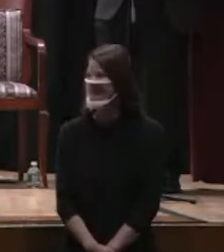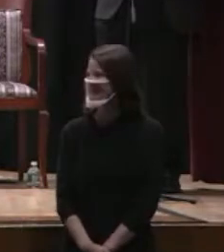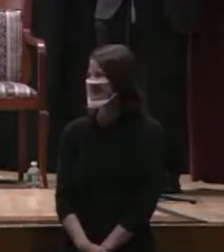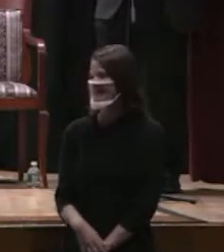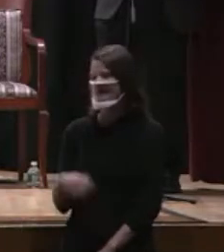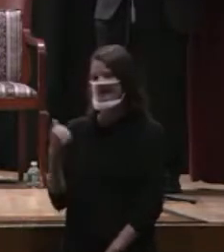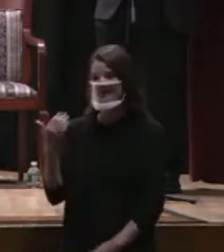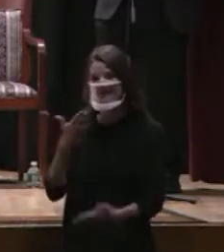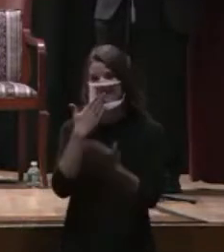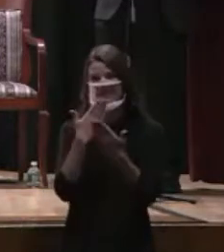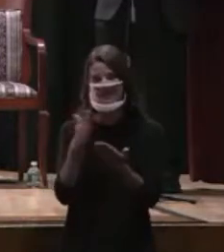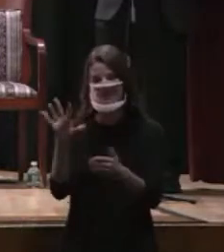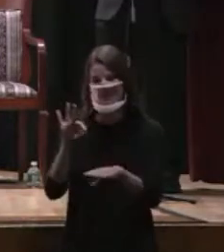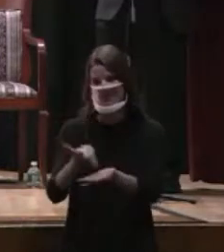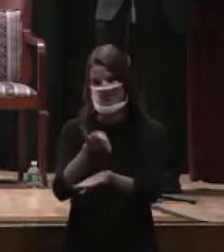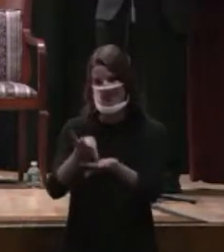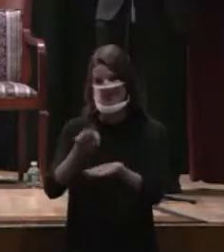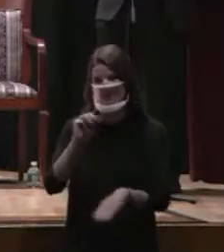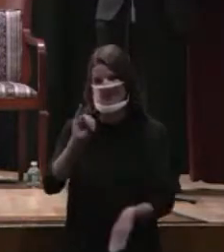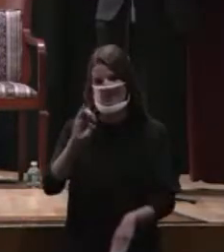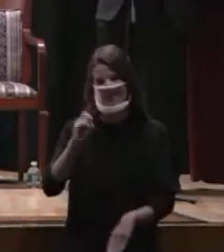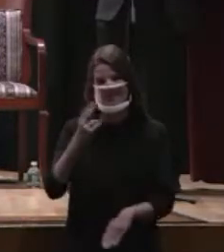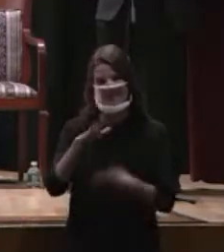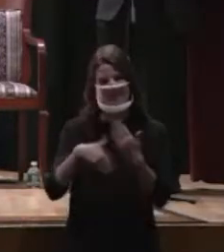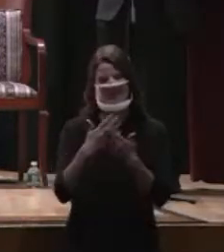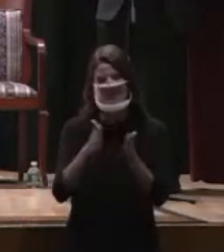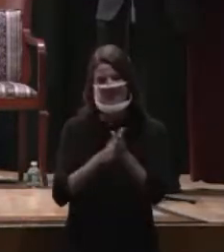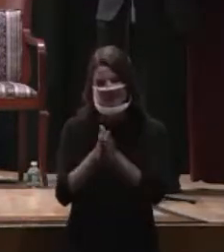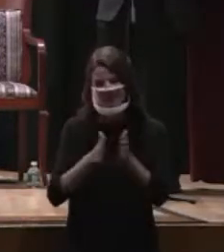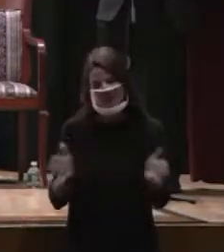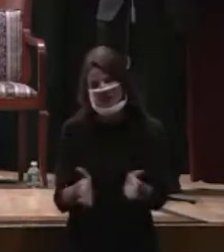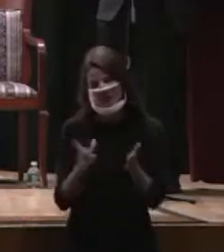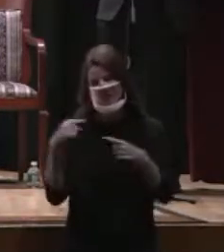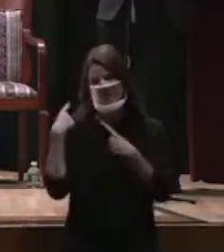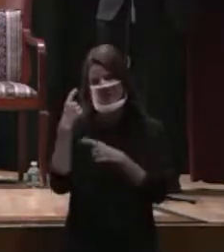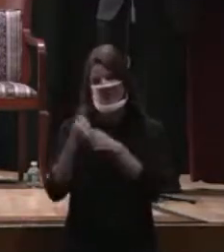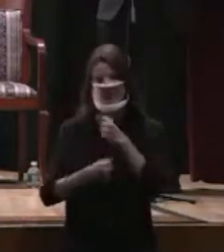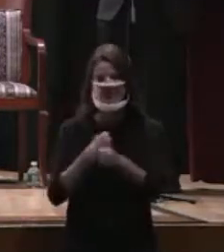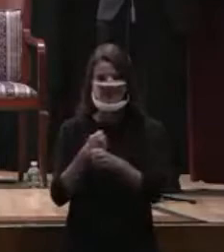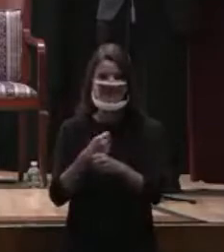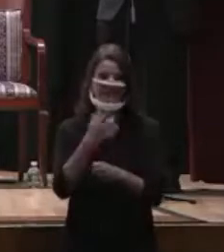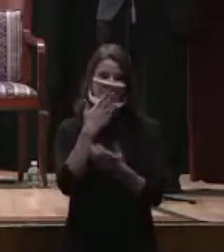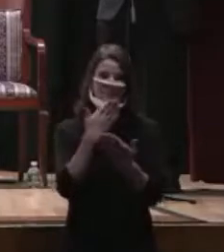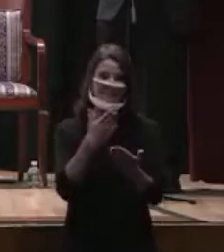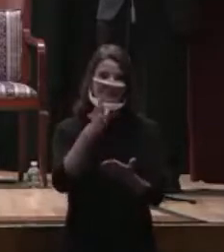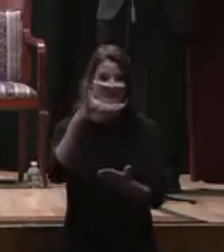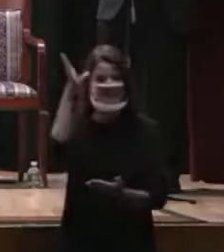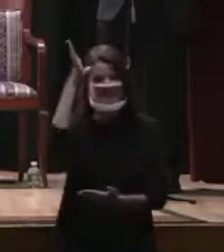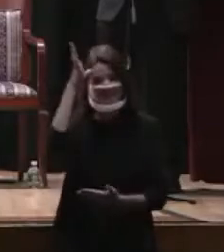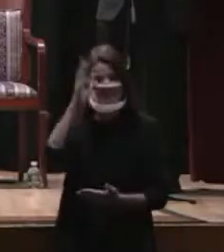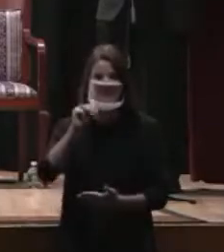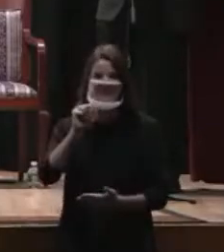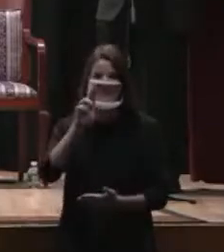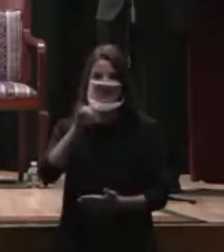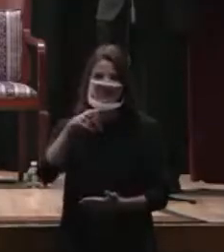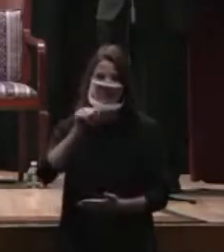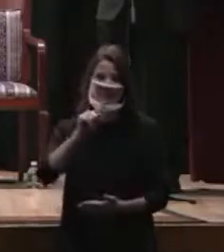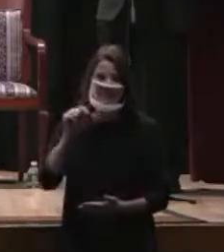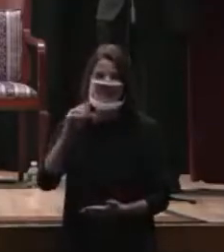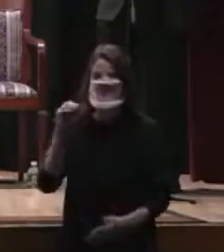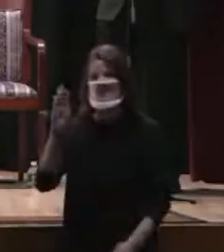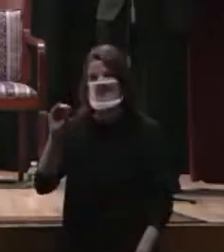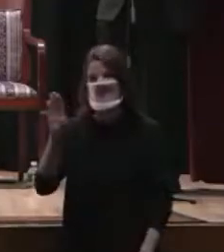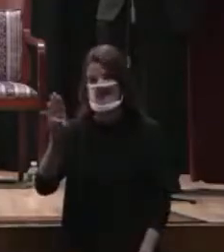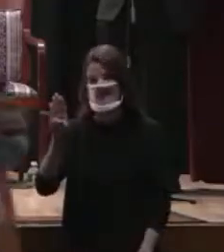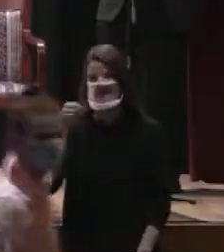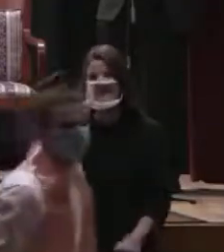Caitlin would like to thank her fiance, Mitch, for all his encouragement throughout the year. She would like to thank her parents, Mary Pat and Bob, along with